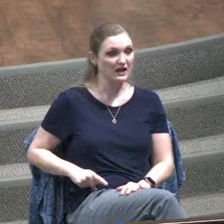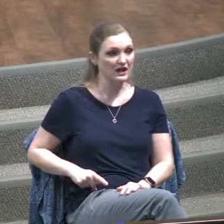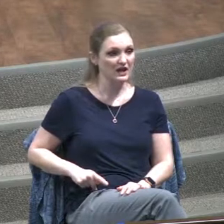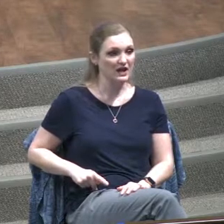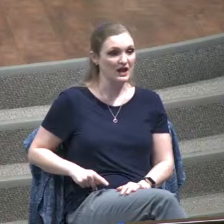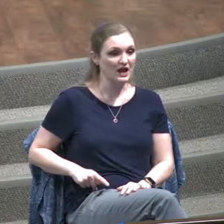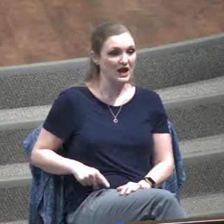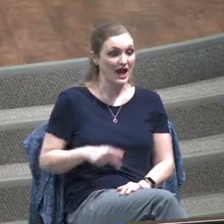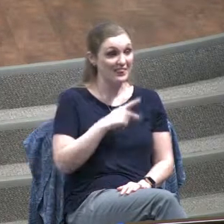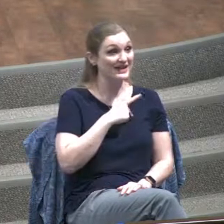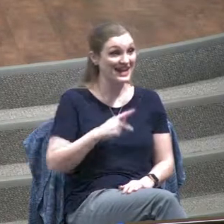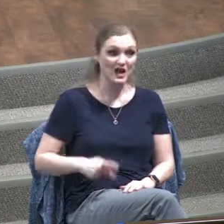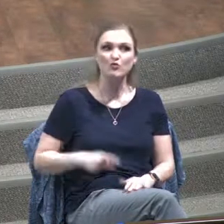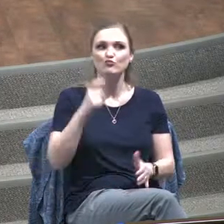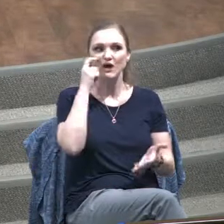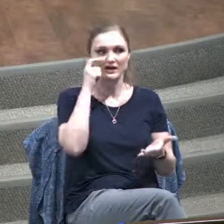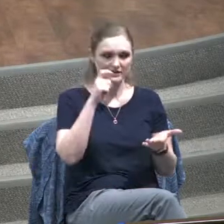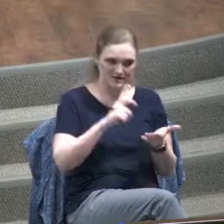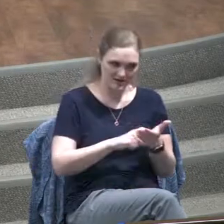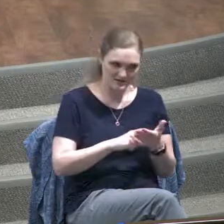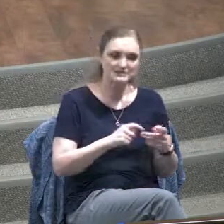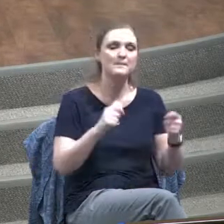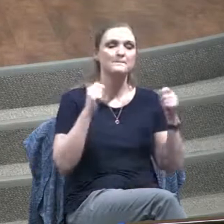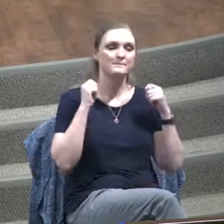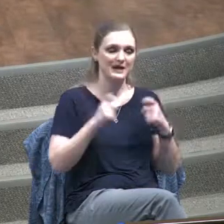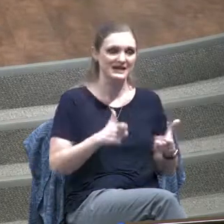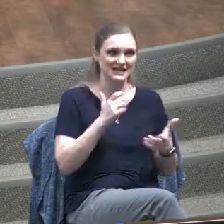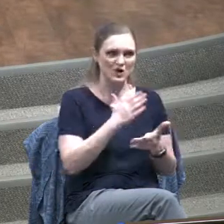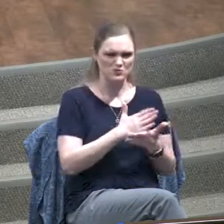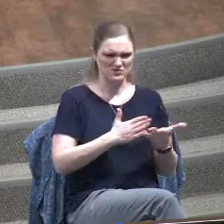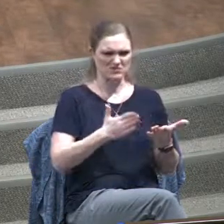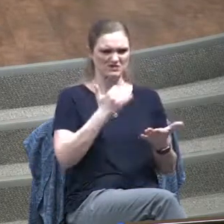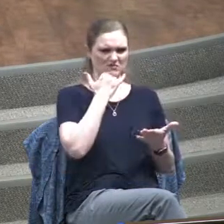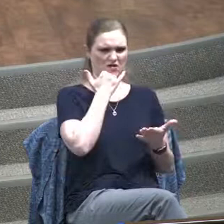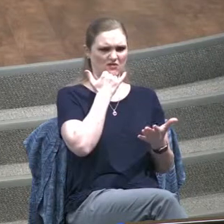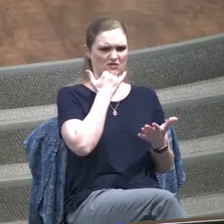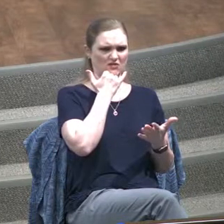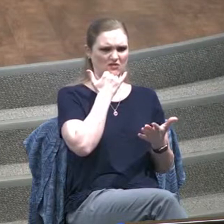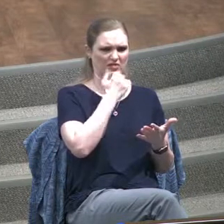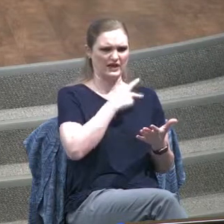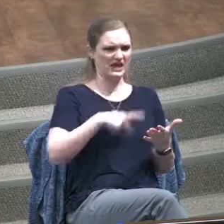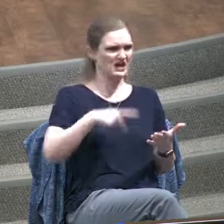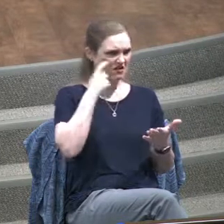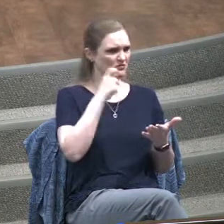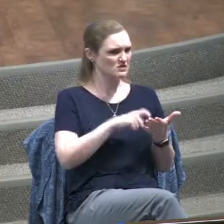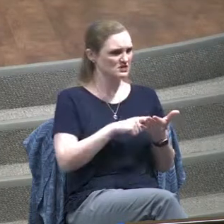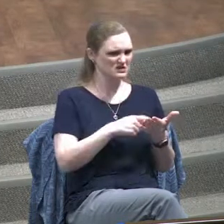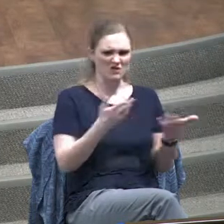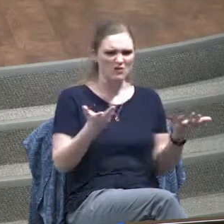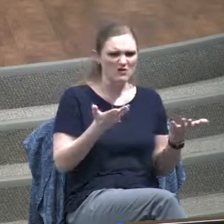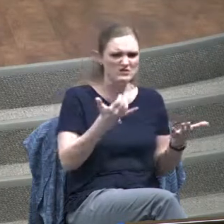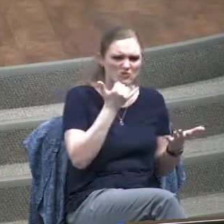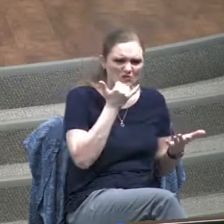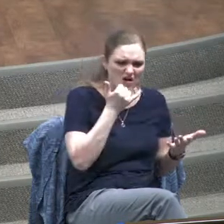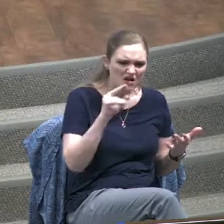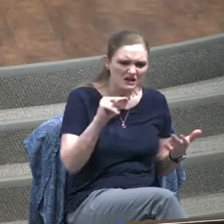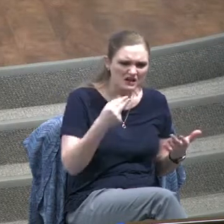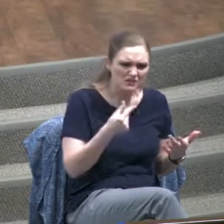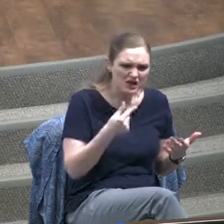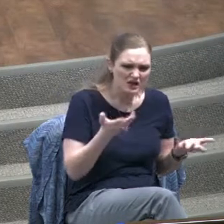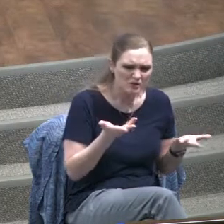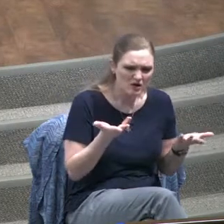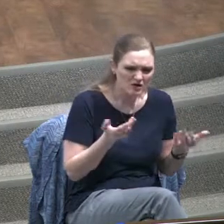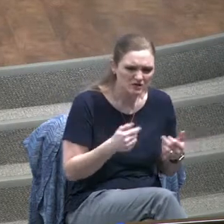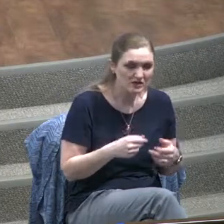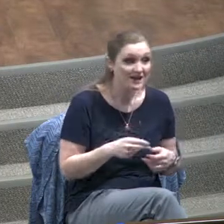and the king recognizes immediately something is wrong. What is wrong, Nehemiah? And